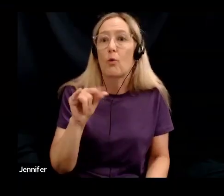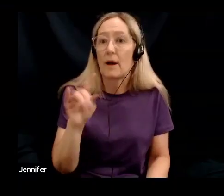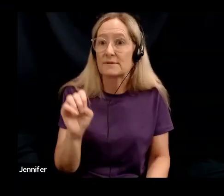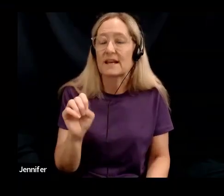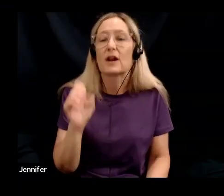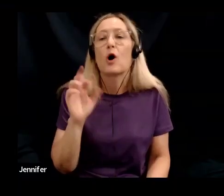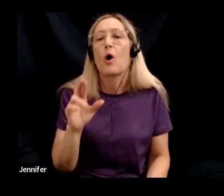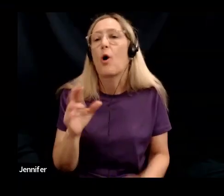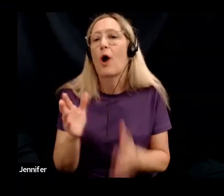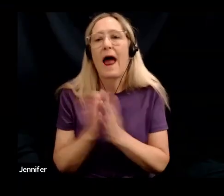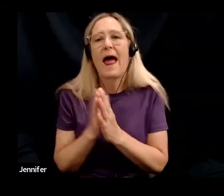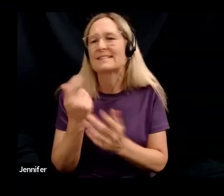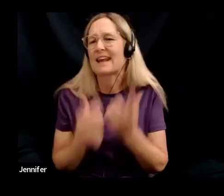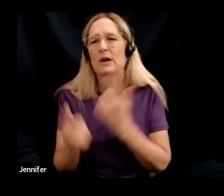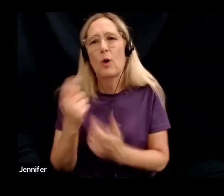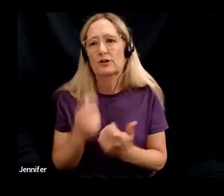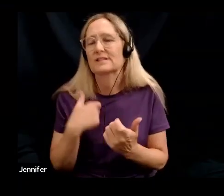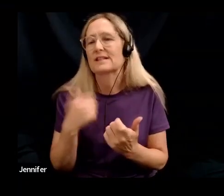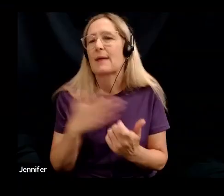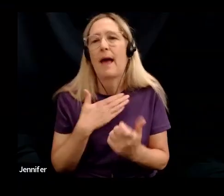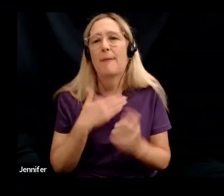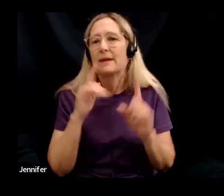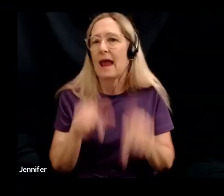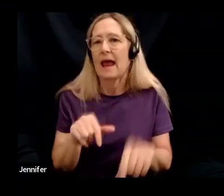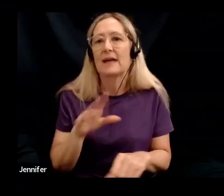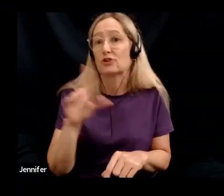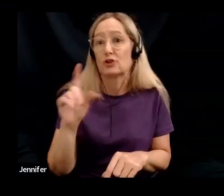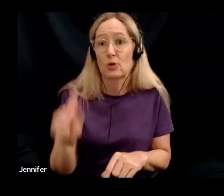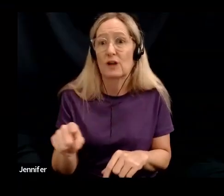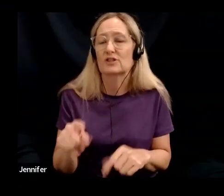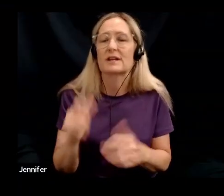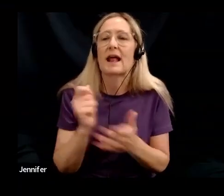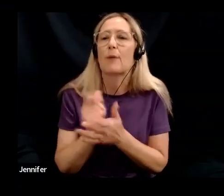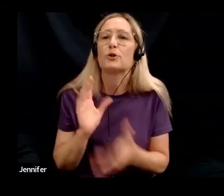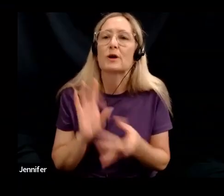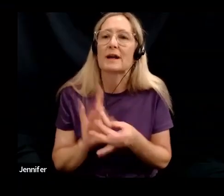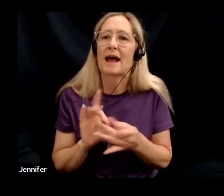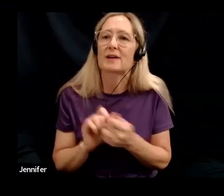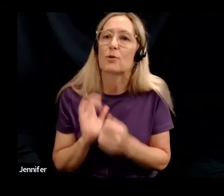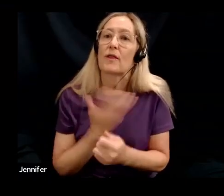Or feel free to ask me any questions, and I'm happy to help people get connected.